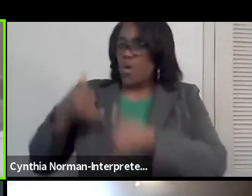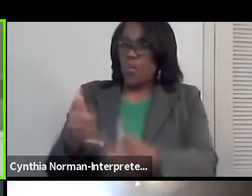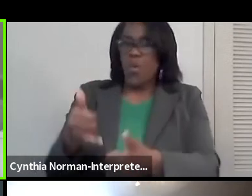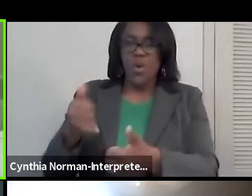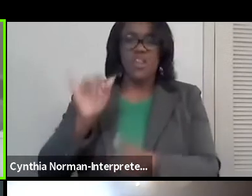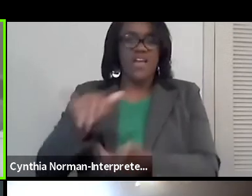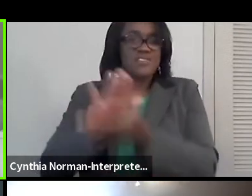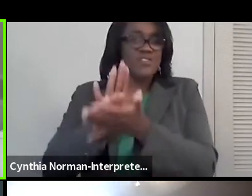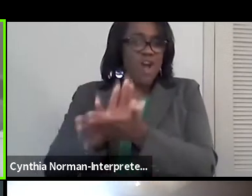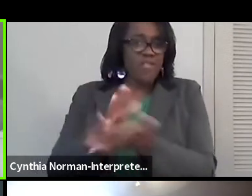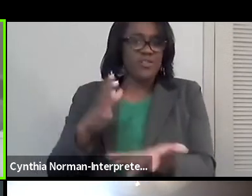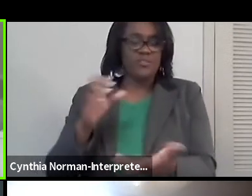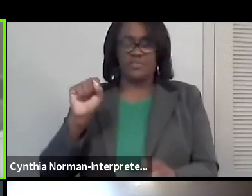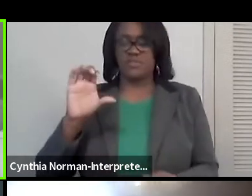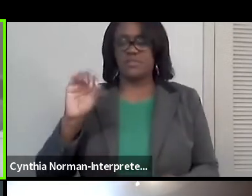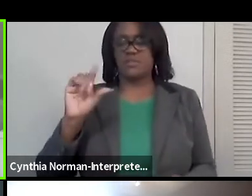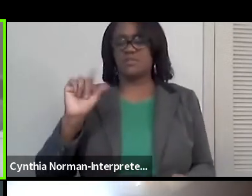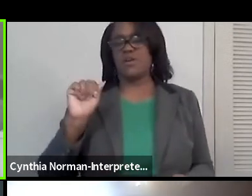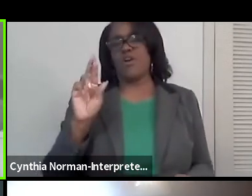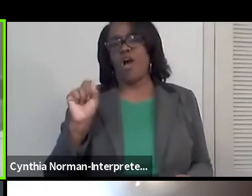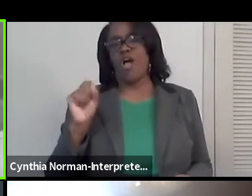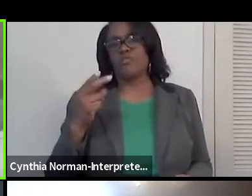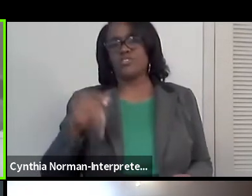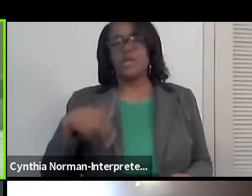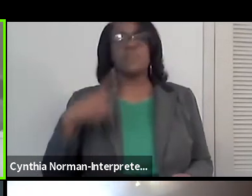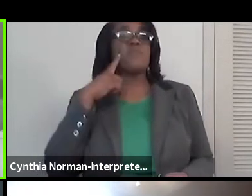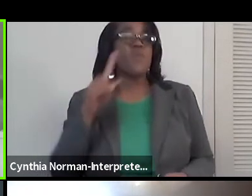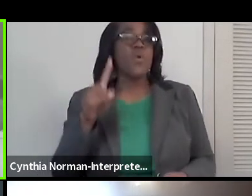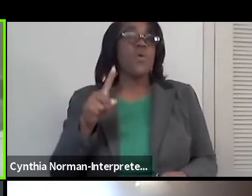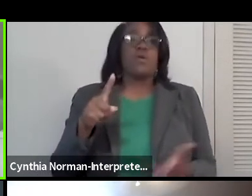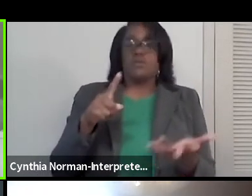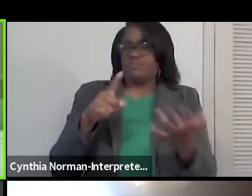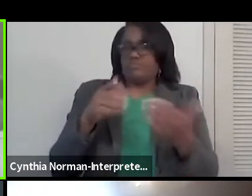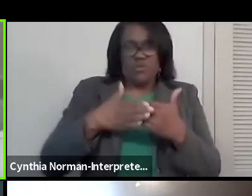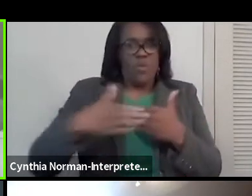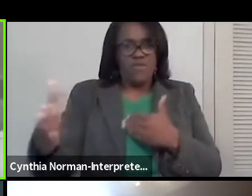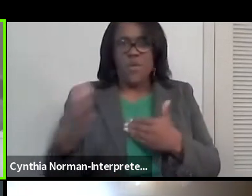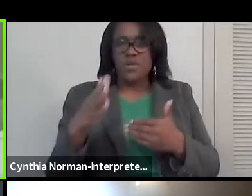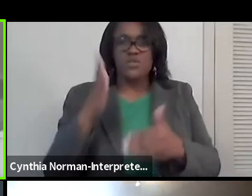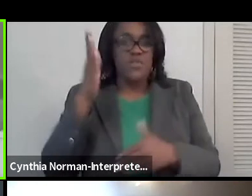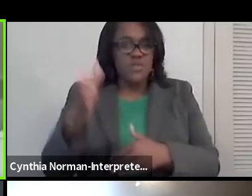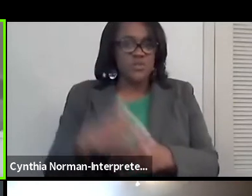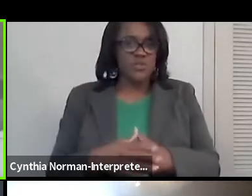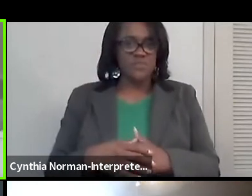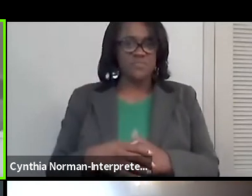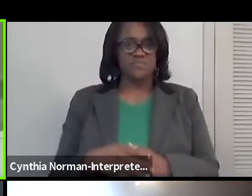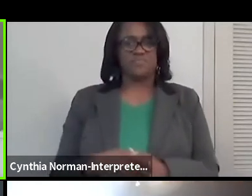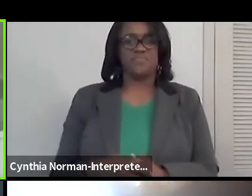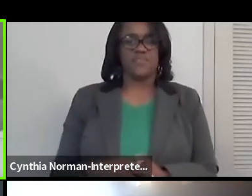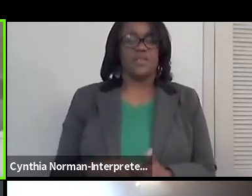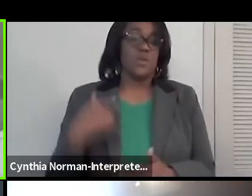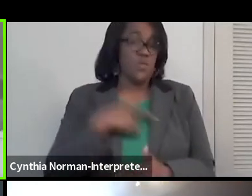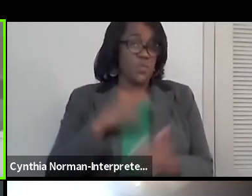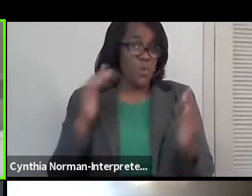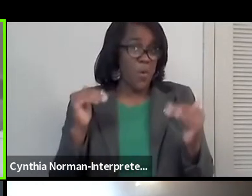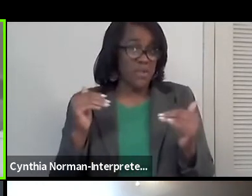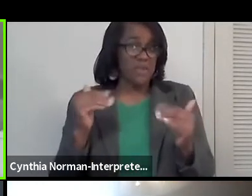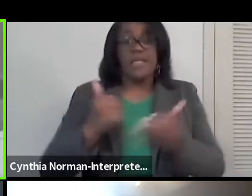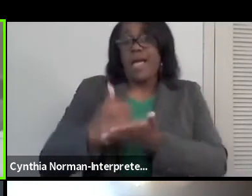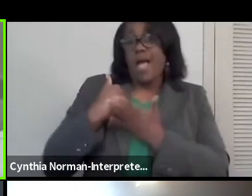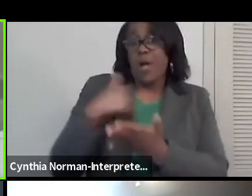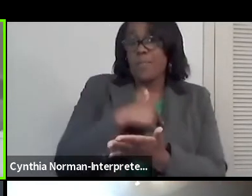for Black and Indigenous mammalogists and wildlife ecologists going forward into the future in perpetuity, we hope. So help us out with